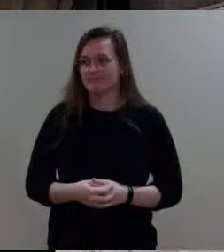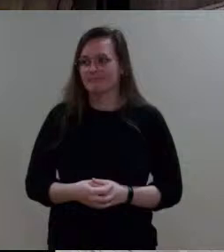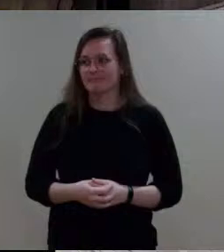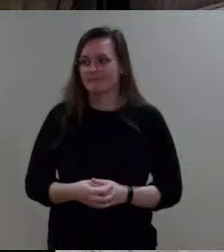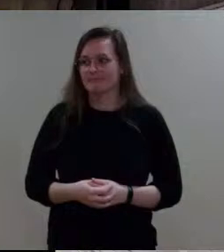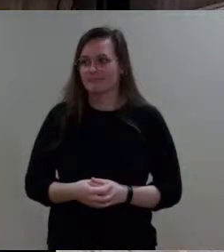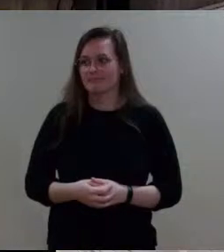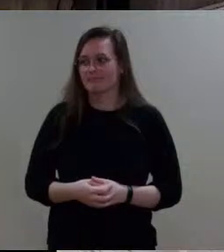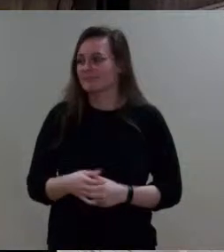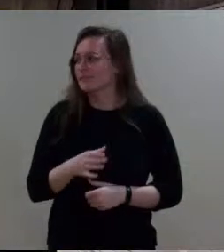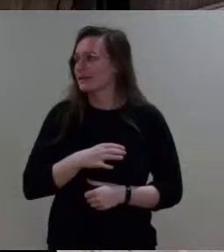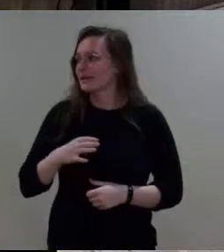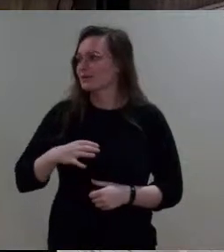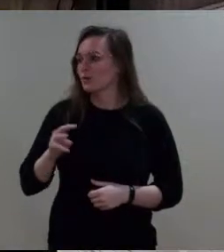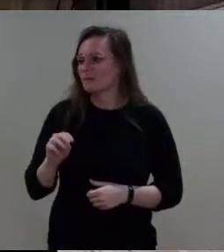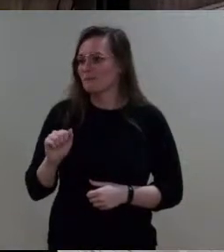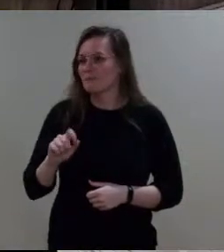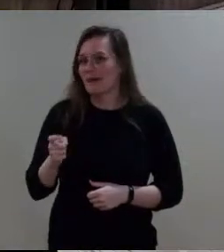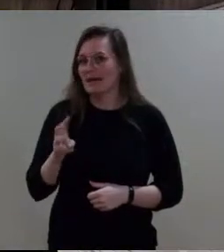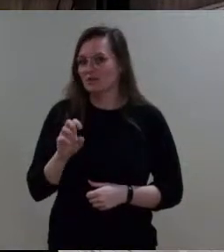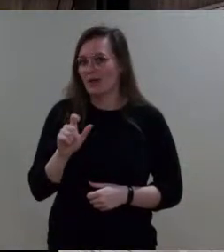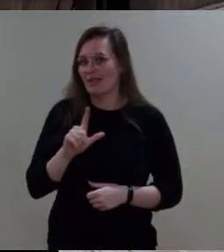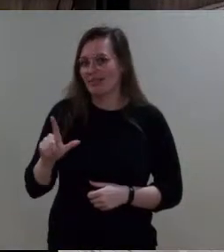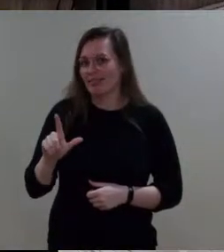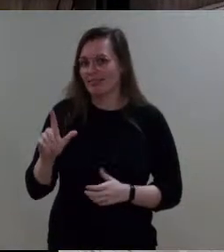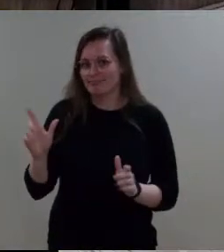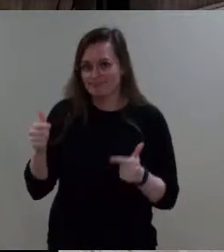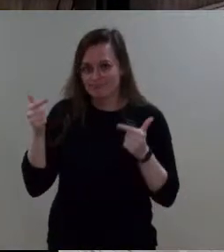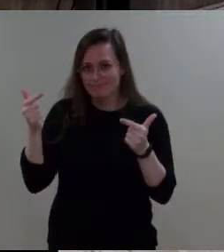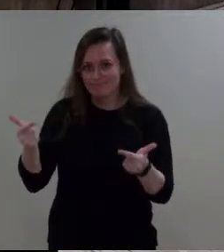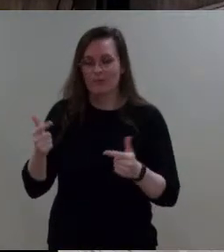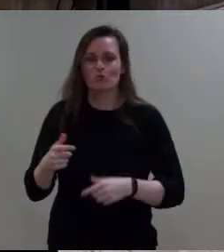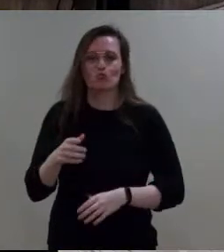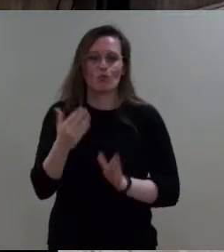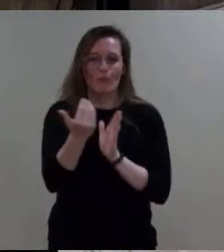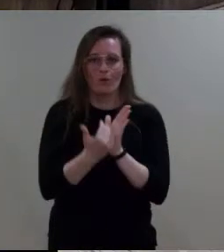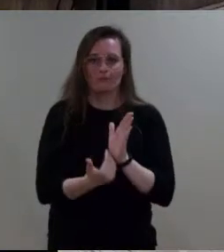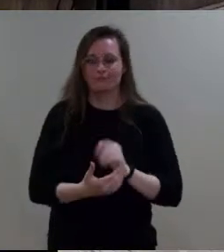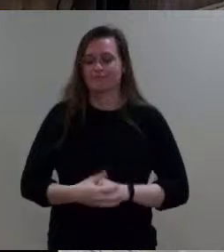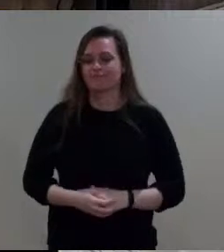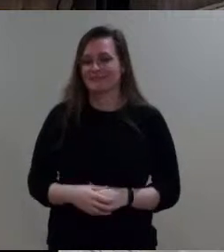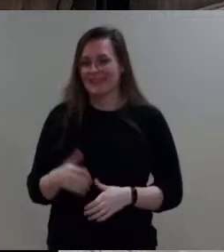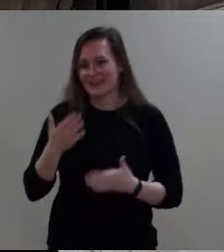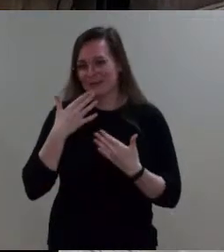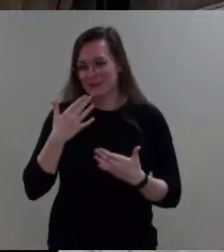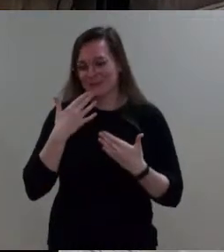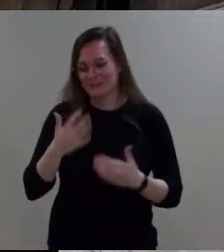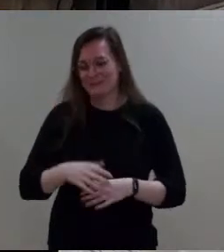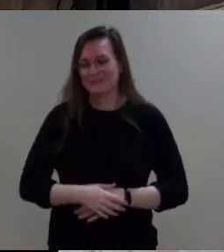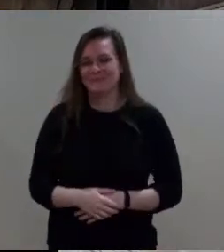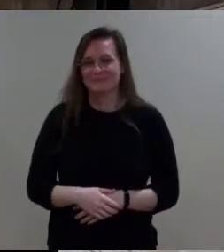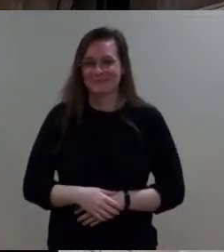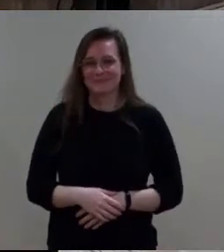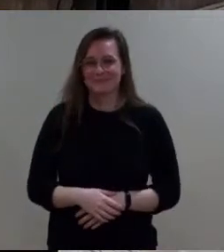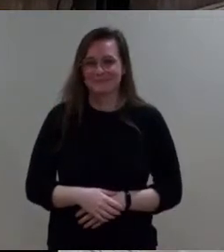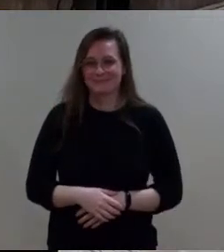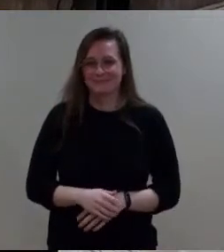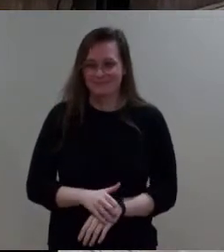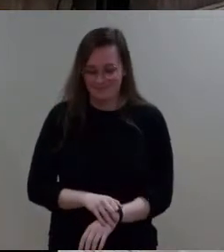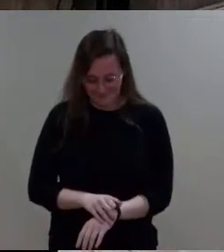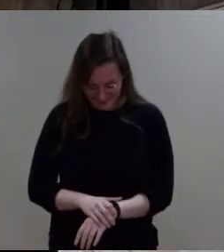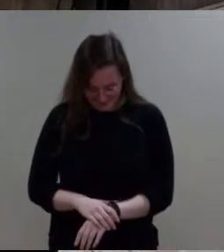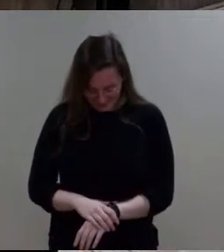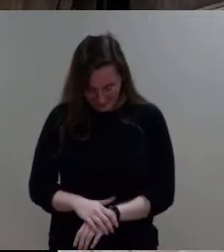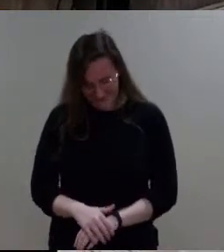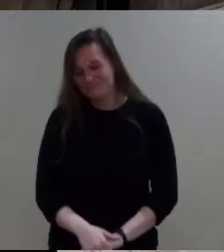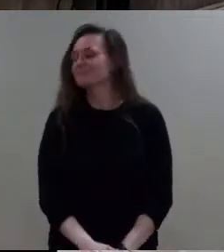All right, Councillor Maxwell, you're up for your report. Oh, thank you. My report. I think I'm not on here. There we